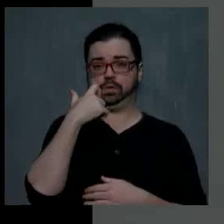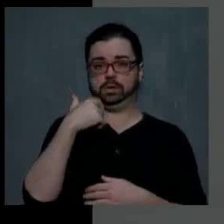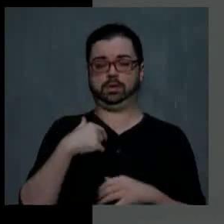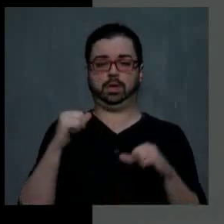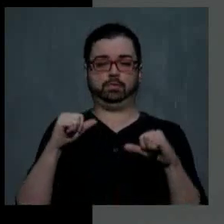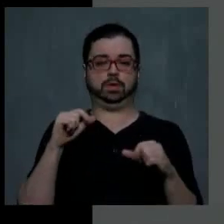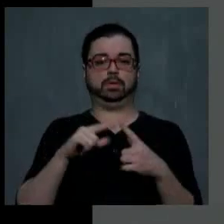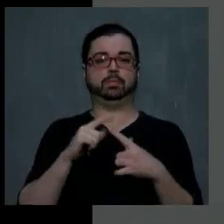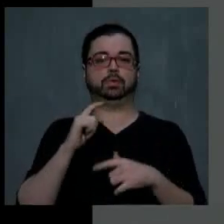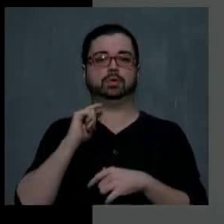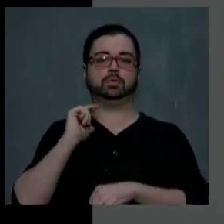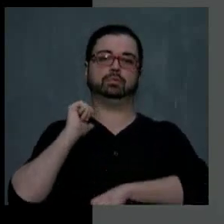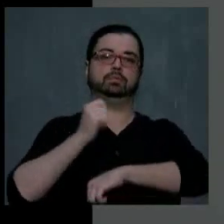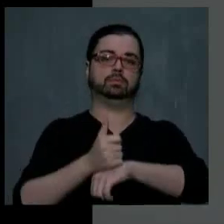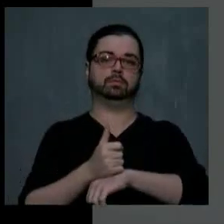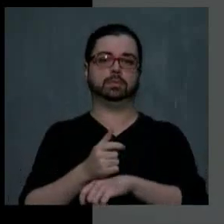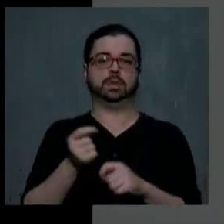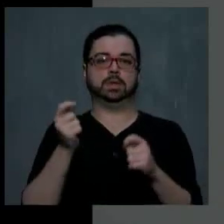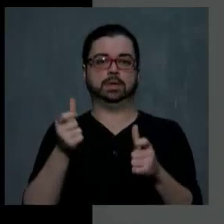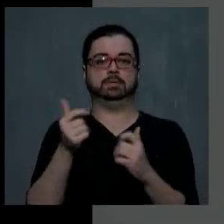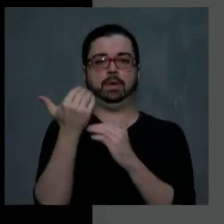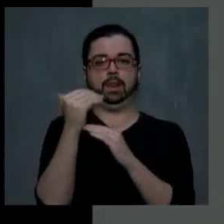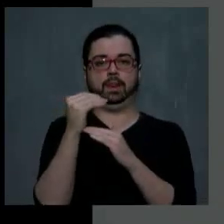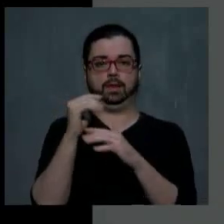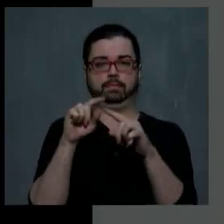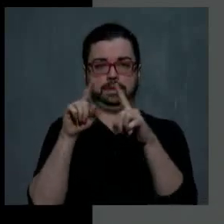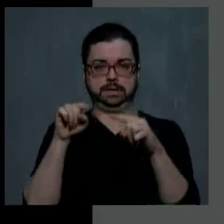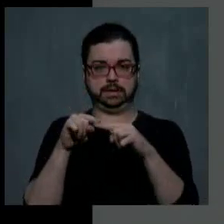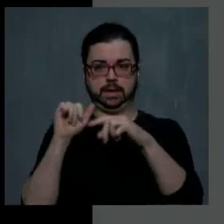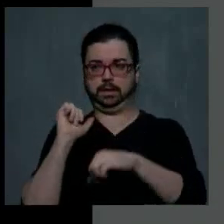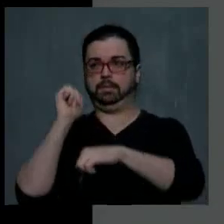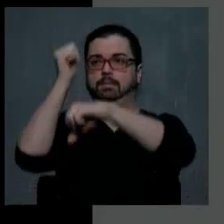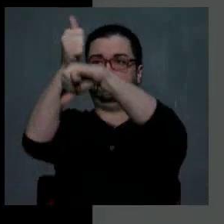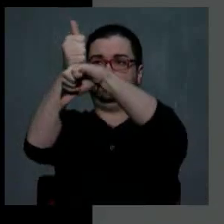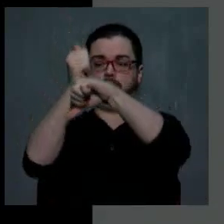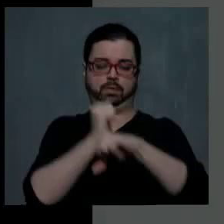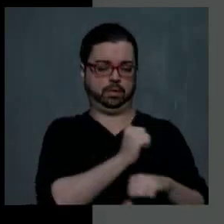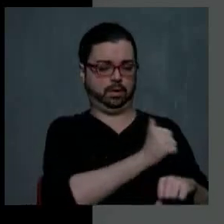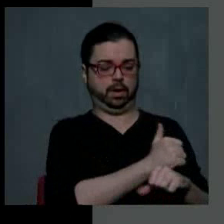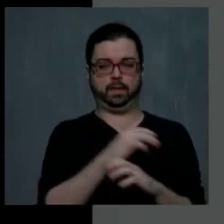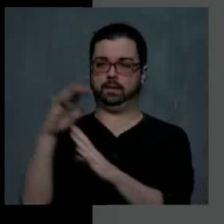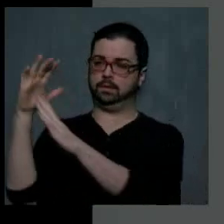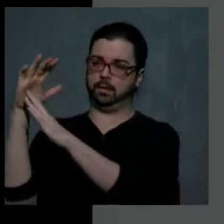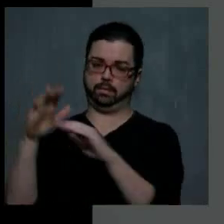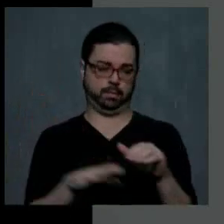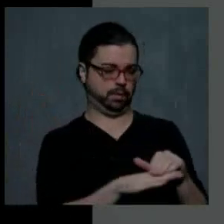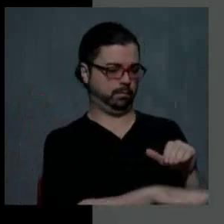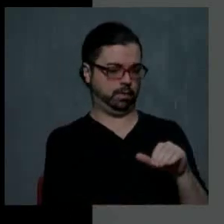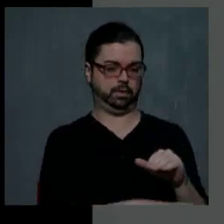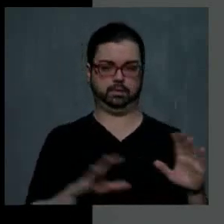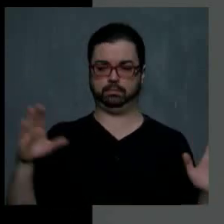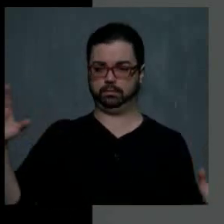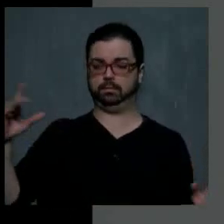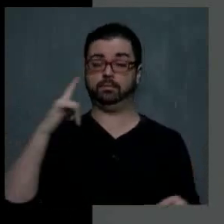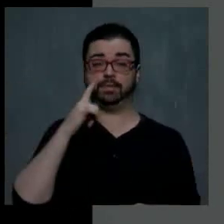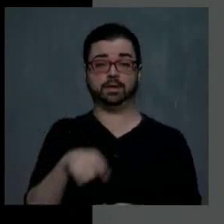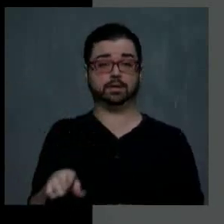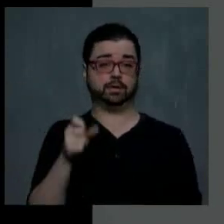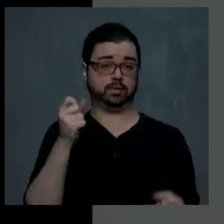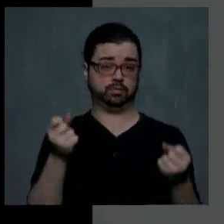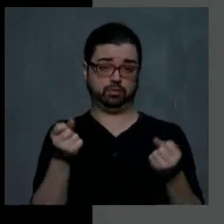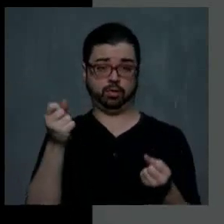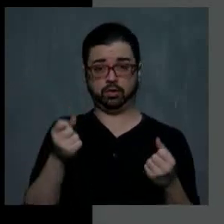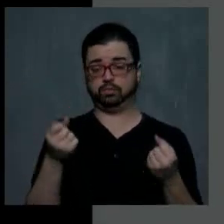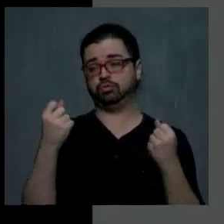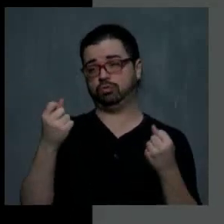a speed limit sign put at the top and the bottom of Rainwood Road because the cars were going 40